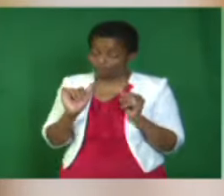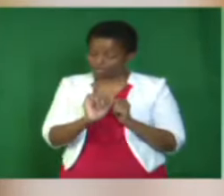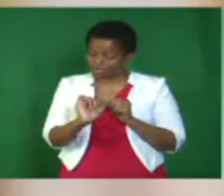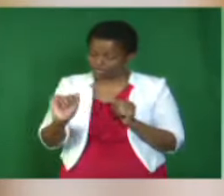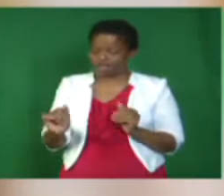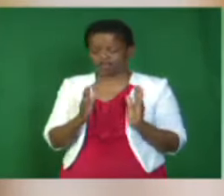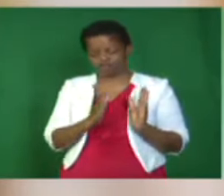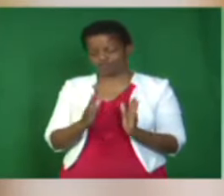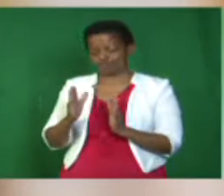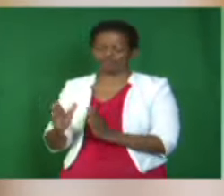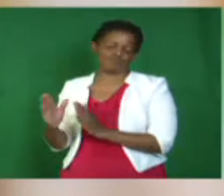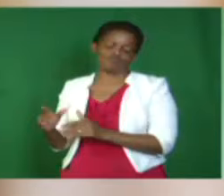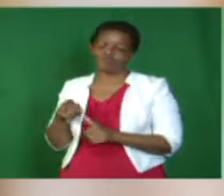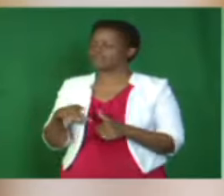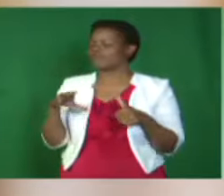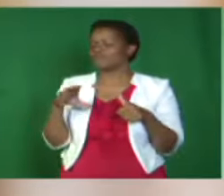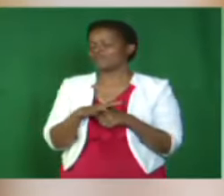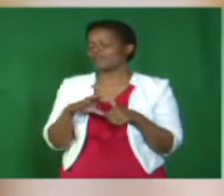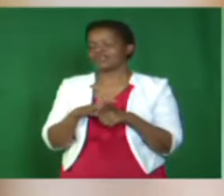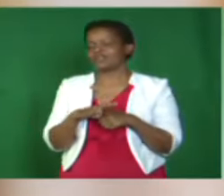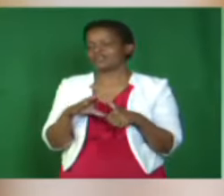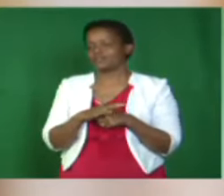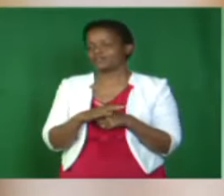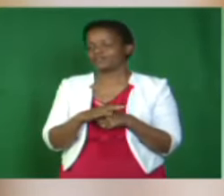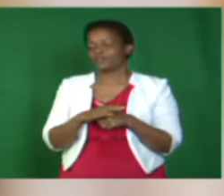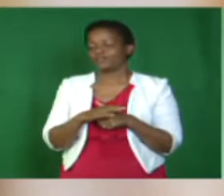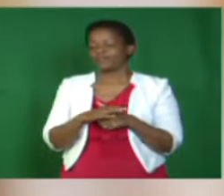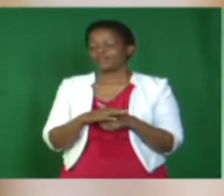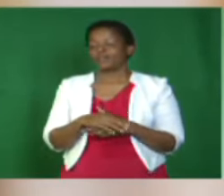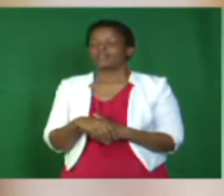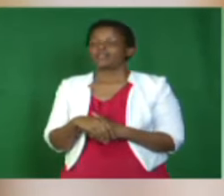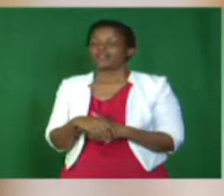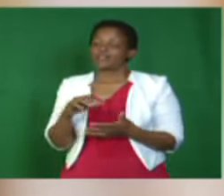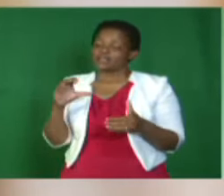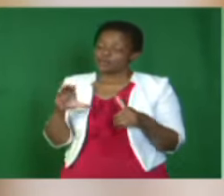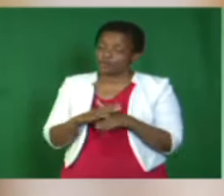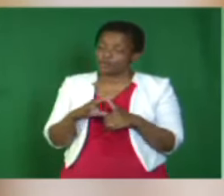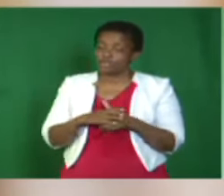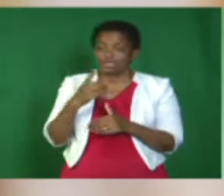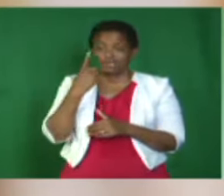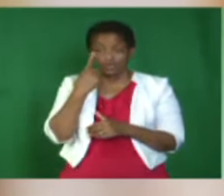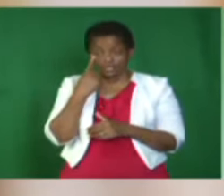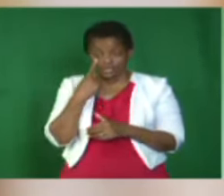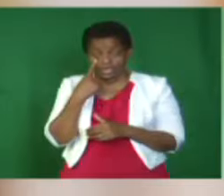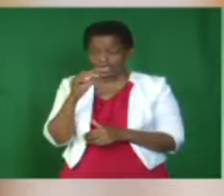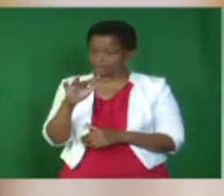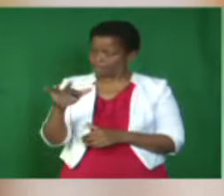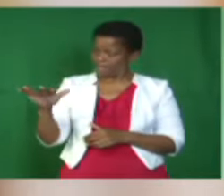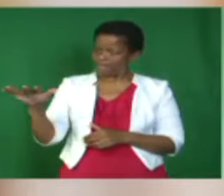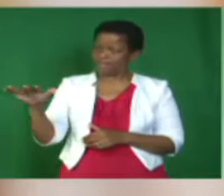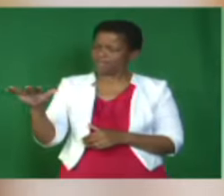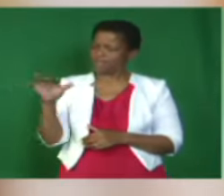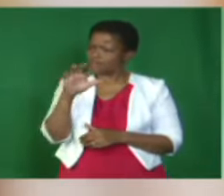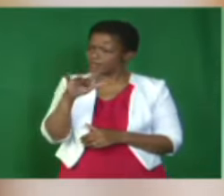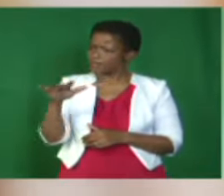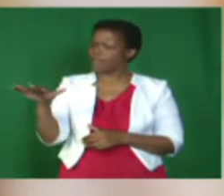very crucial. So it is also important that you notice that and you observe your spelling.